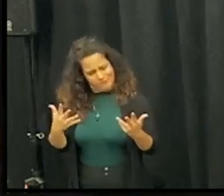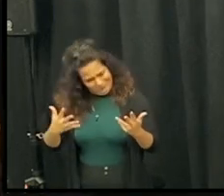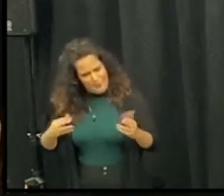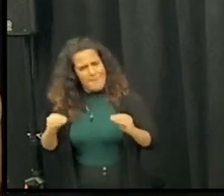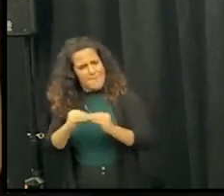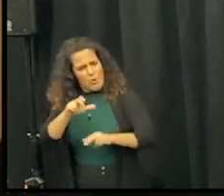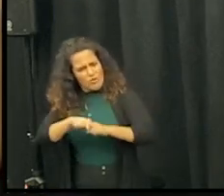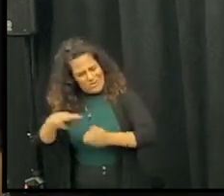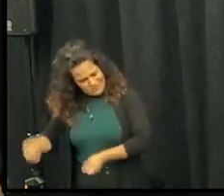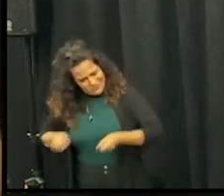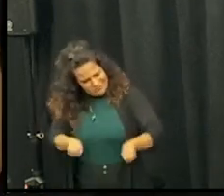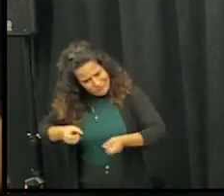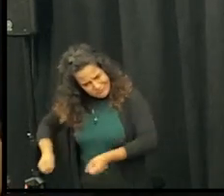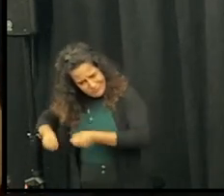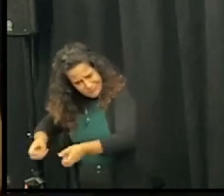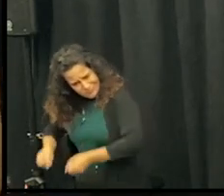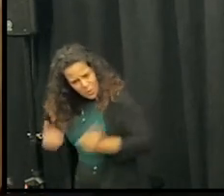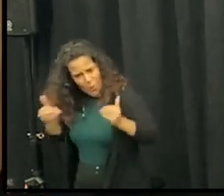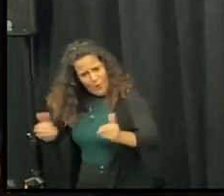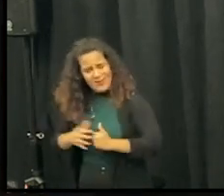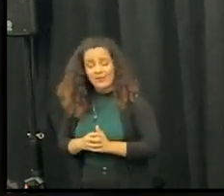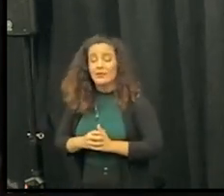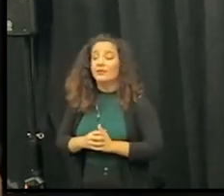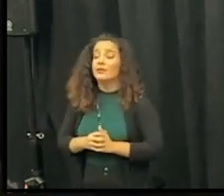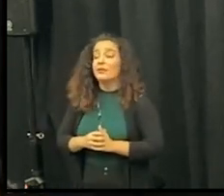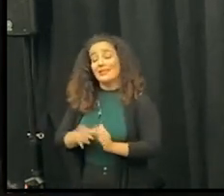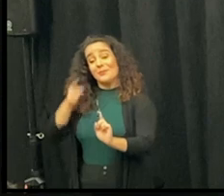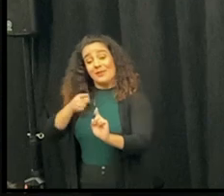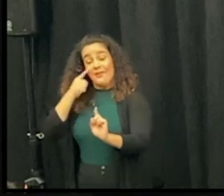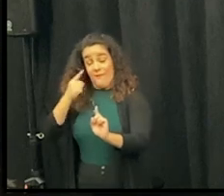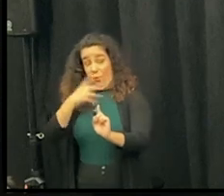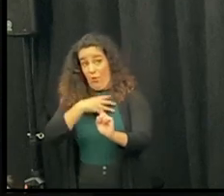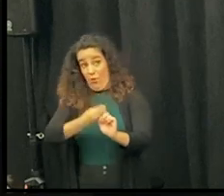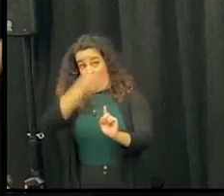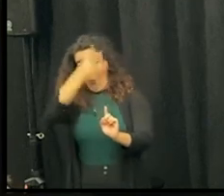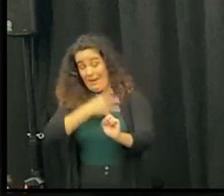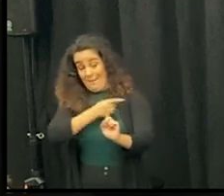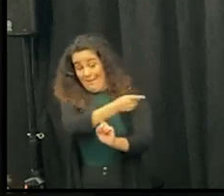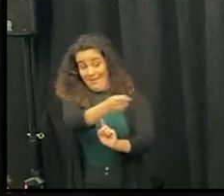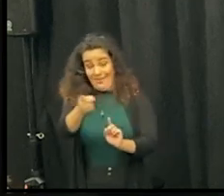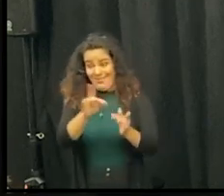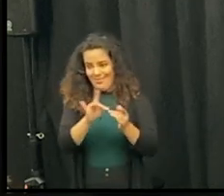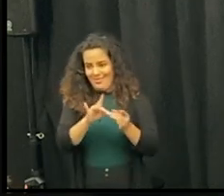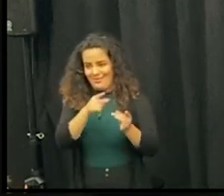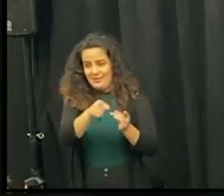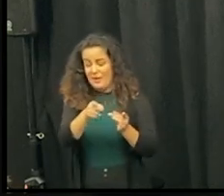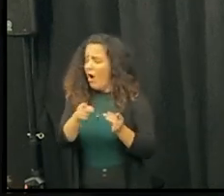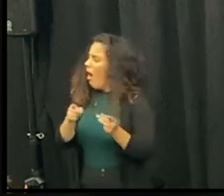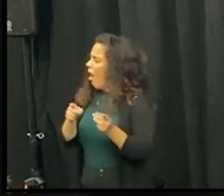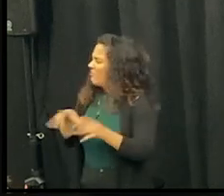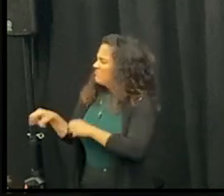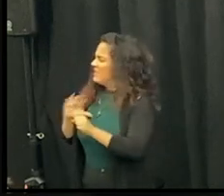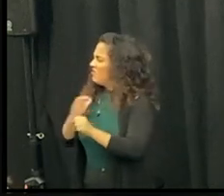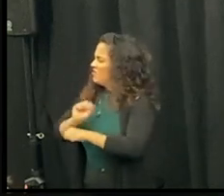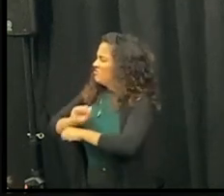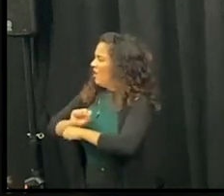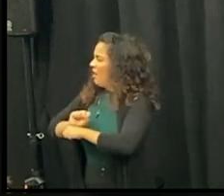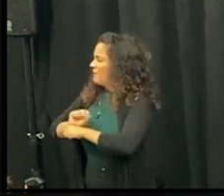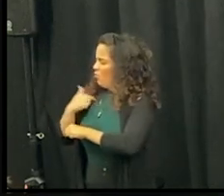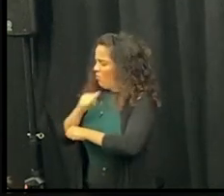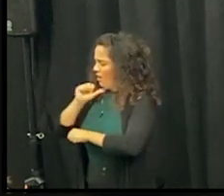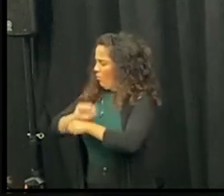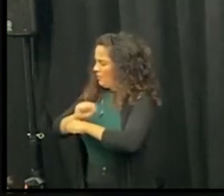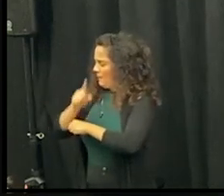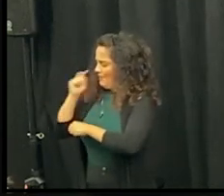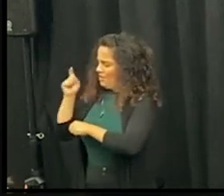it's specifically to, we'll say, to the white men who are saying, you're taking our jobs. Like, we're not working because you're